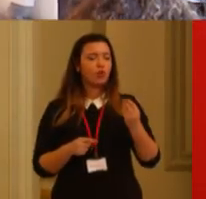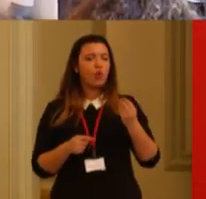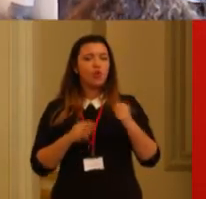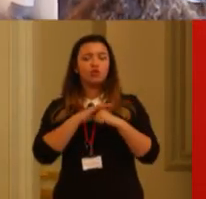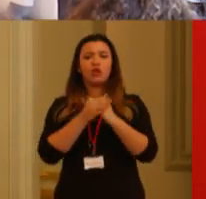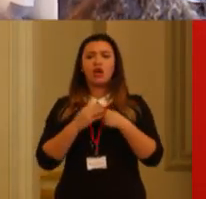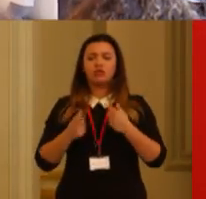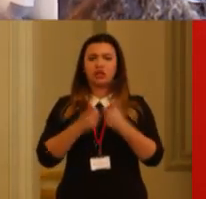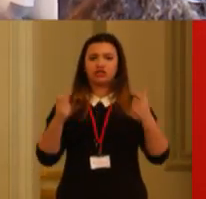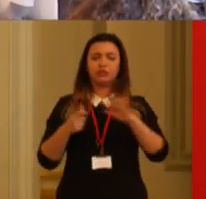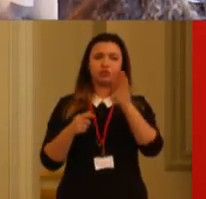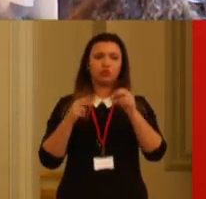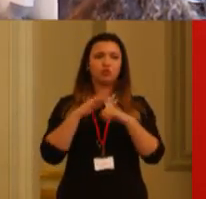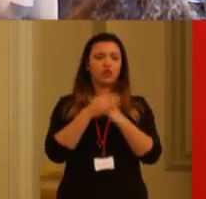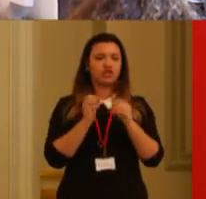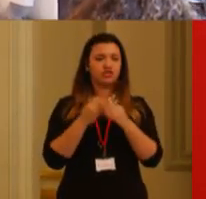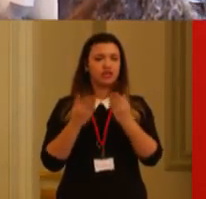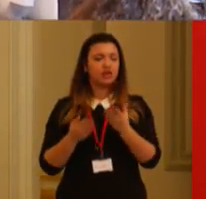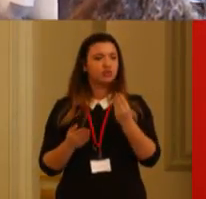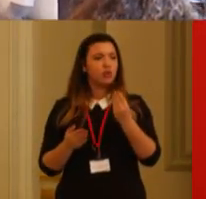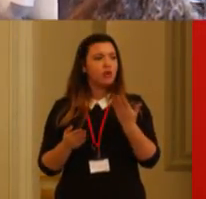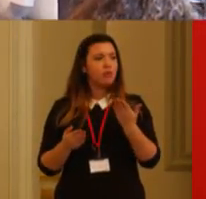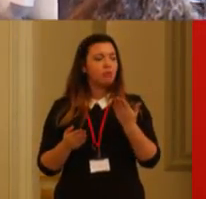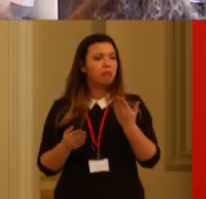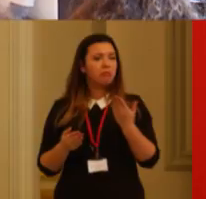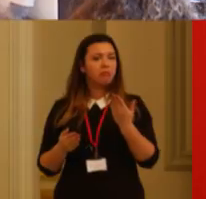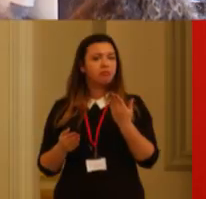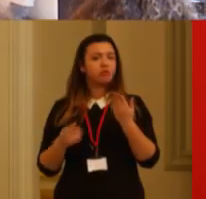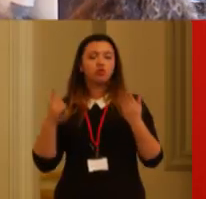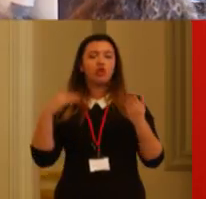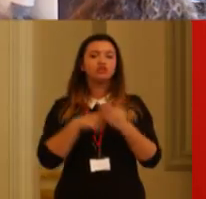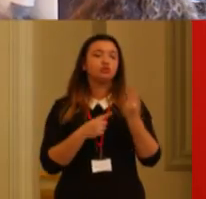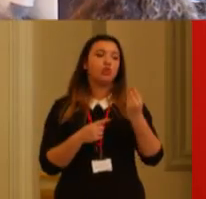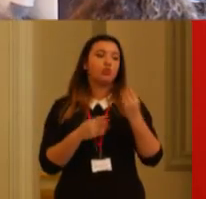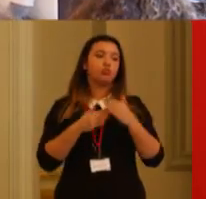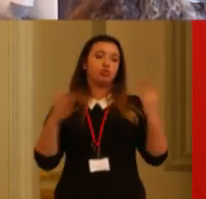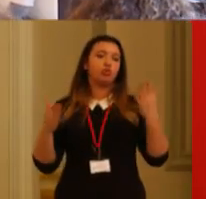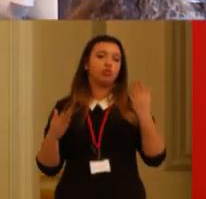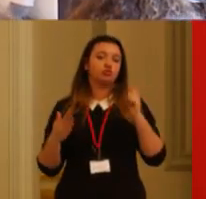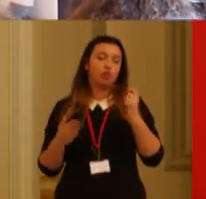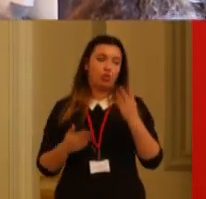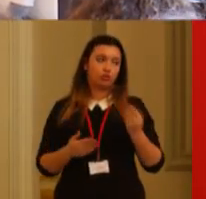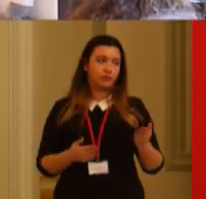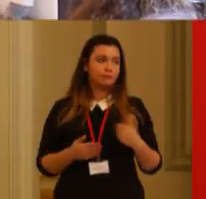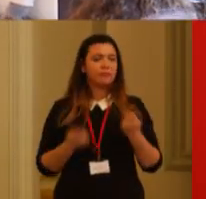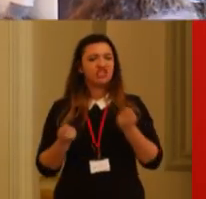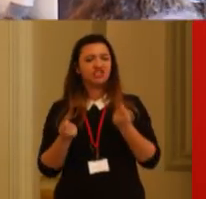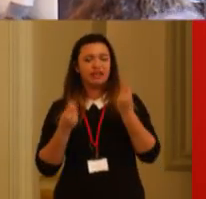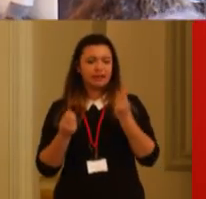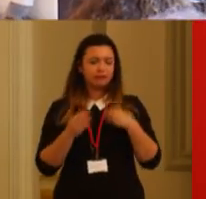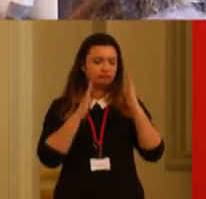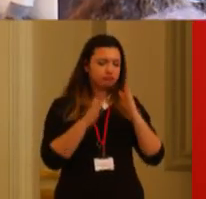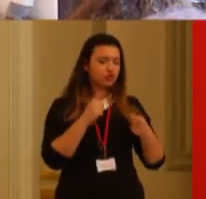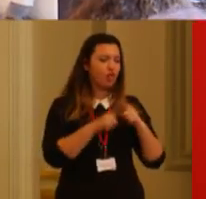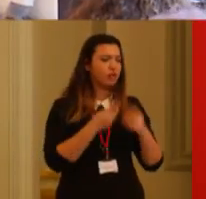global marketplace, and here's a problem where accessing talent and qualified labor becomes more of a